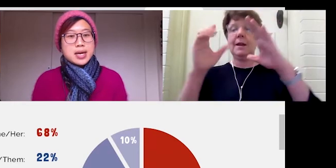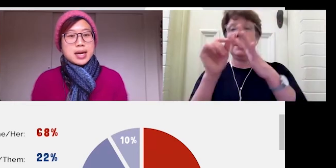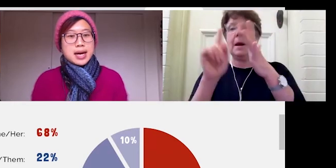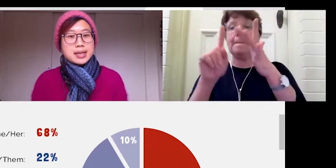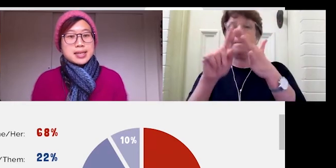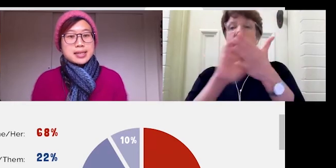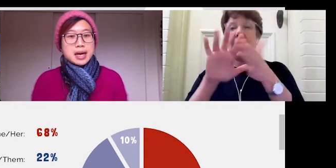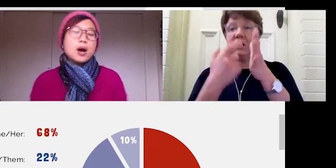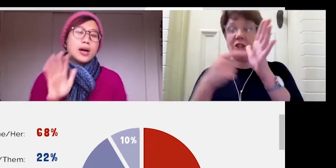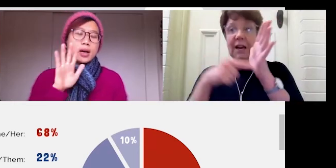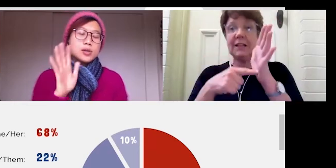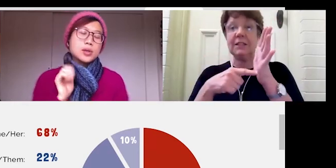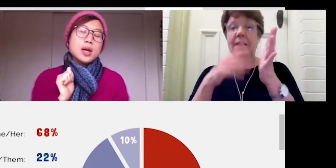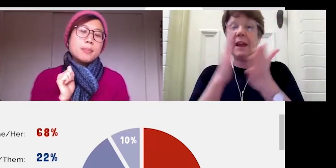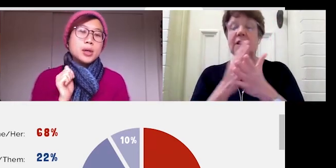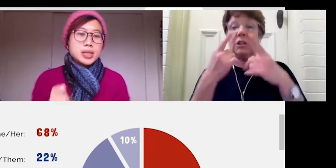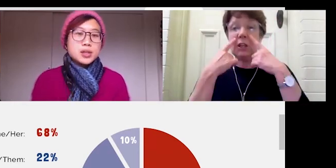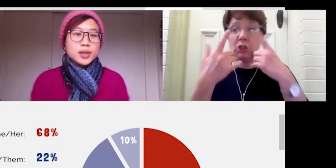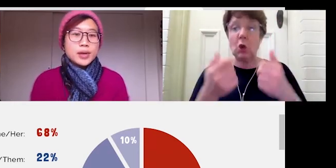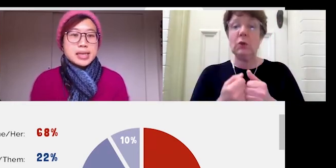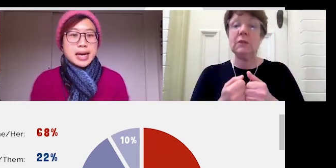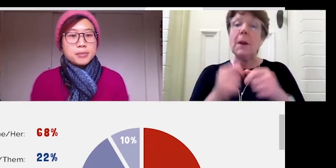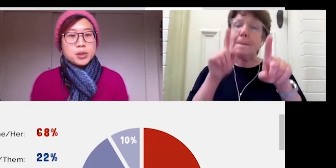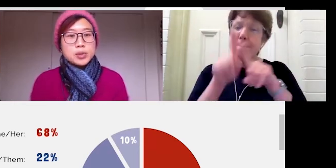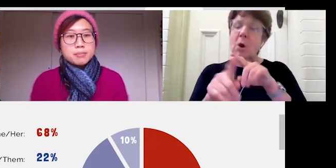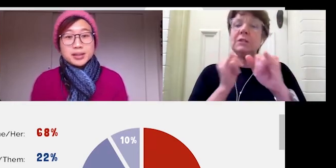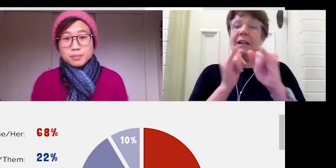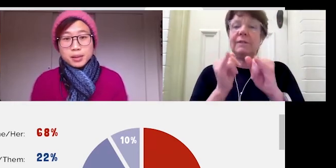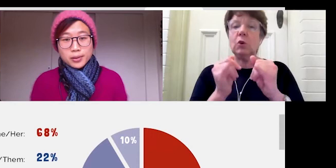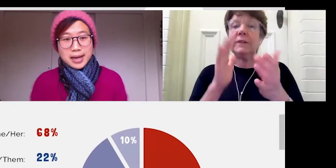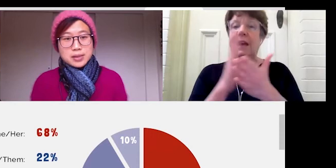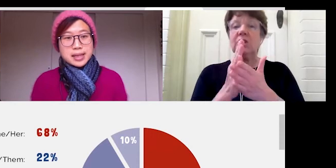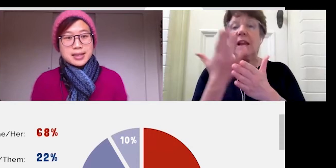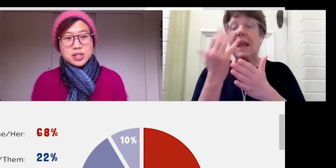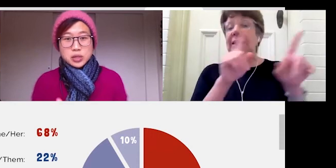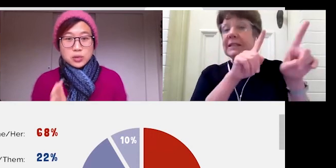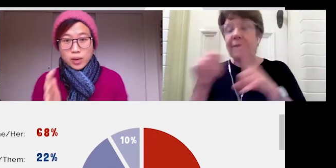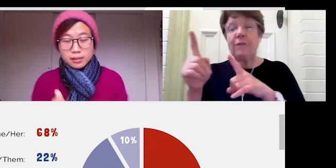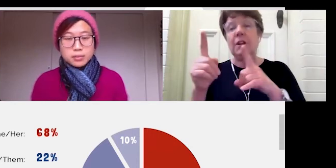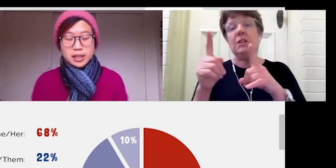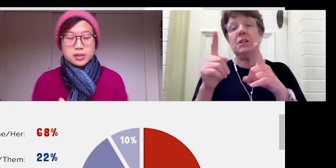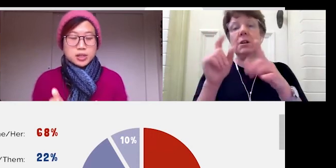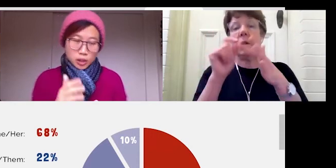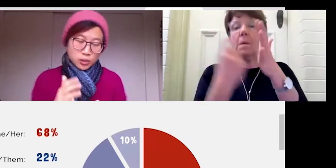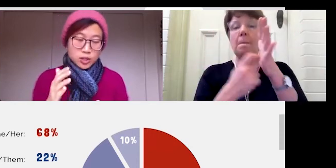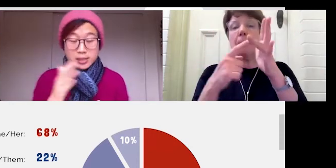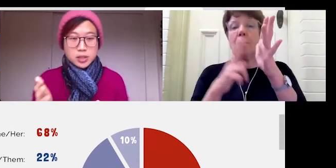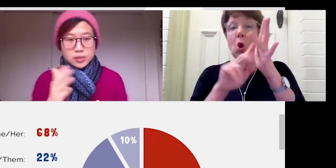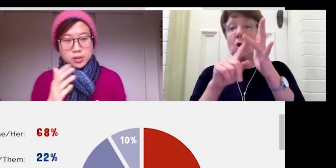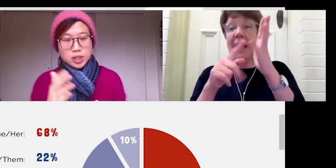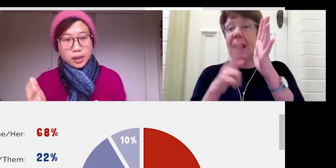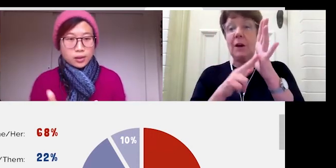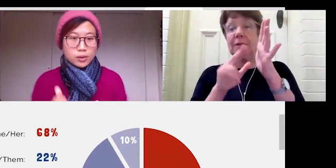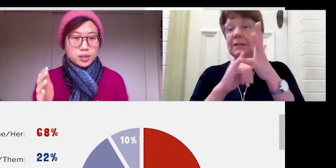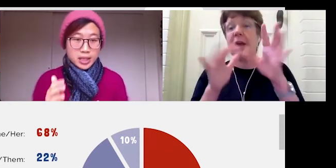how also, most interviewees use multiple pronouns. They didn't just use one. They didn't just